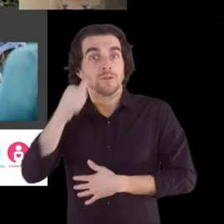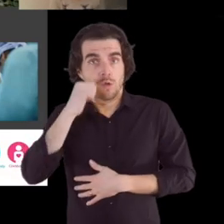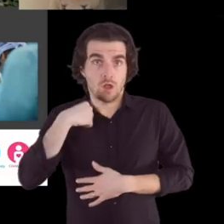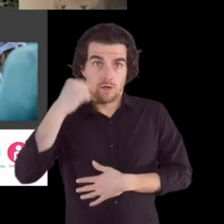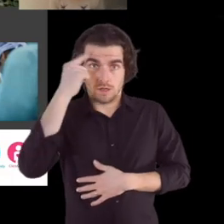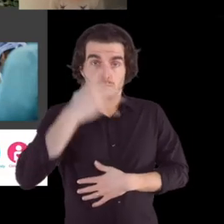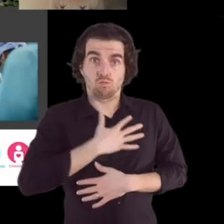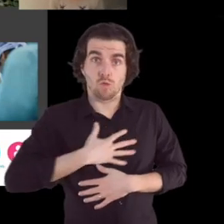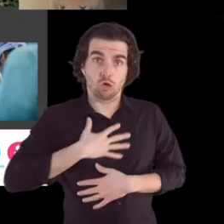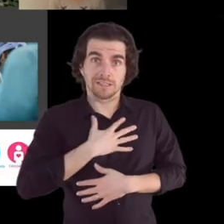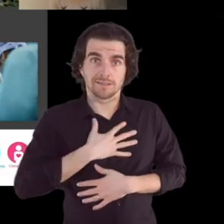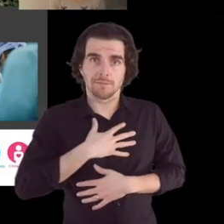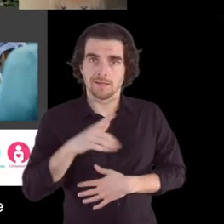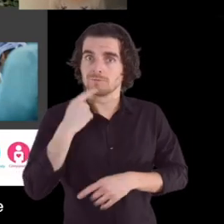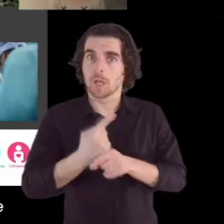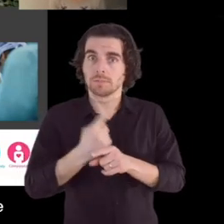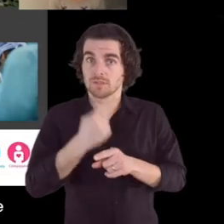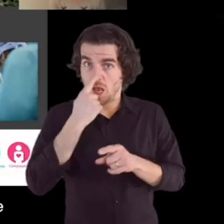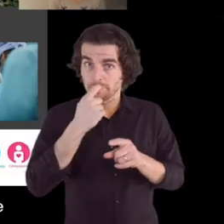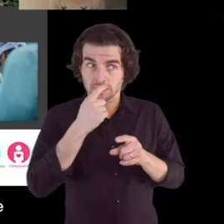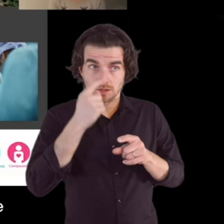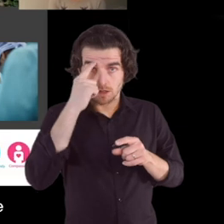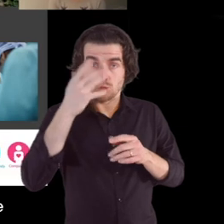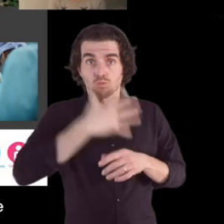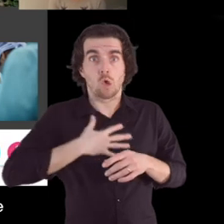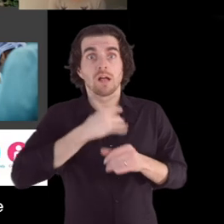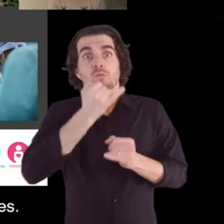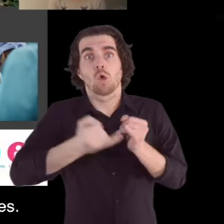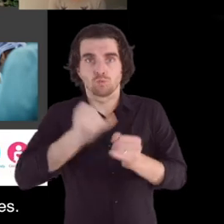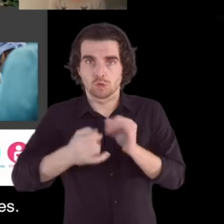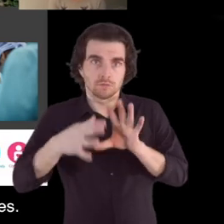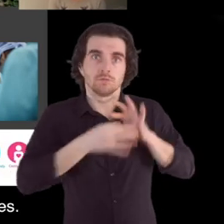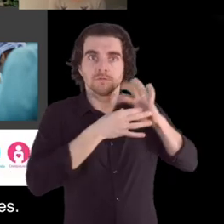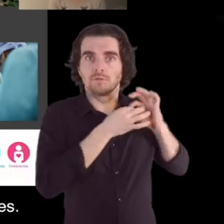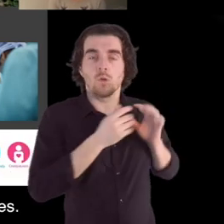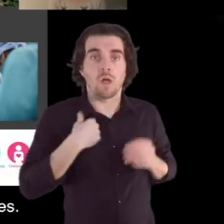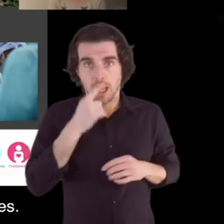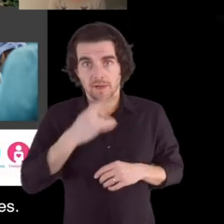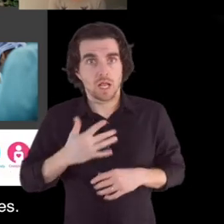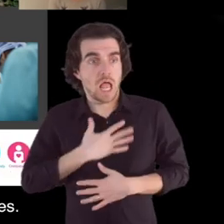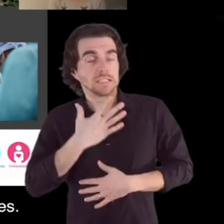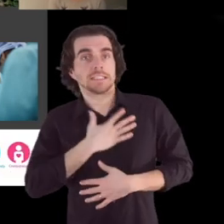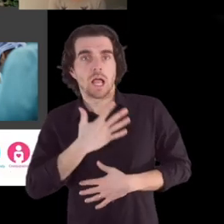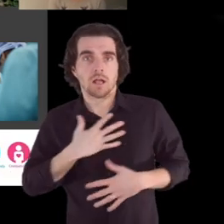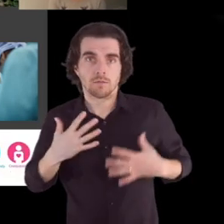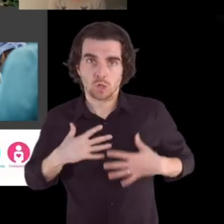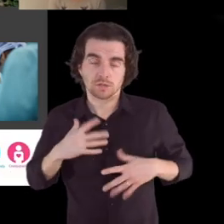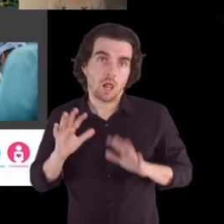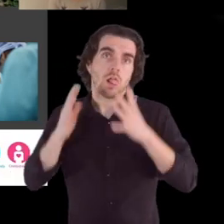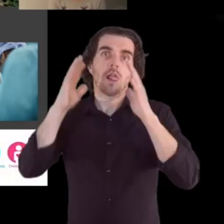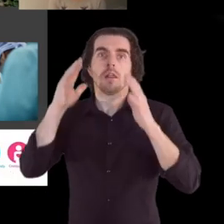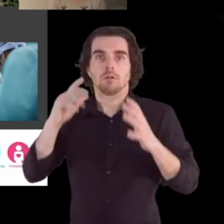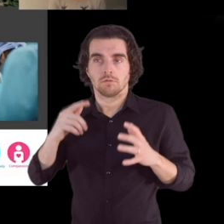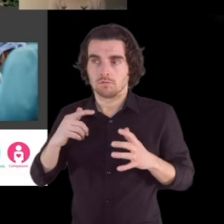isn't just in our heads, and Ciara's alluded to this earlier, and indeed if it becomes excessive, we can feel it as anxiety in our bodies. So again, those